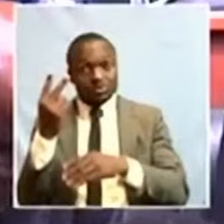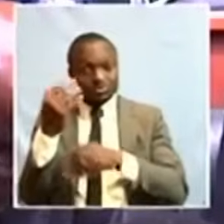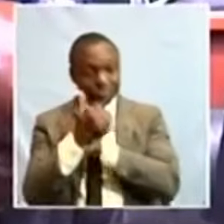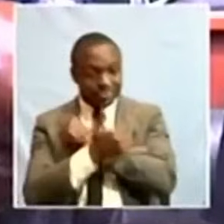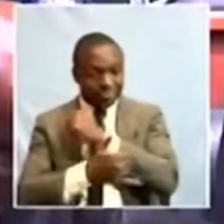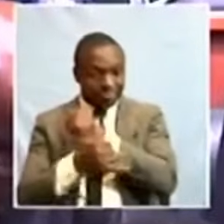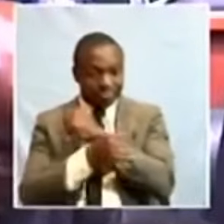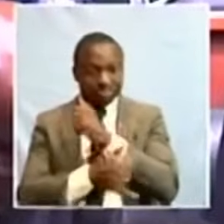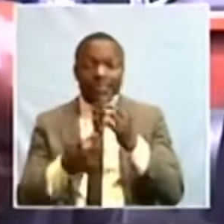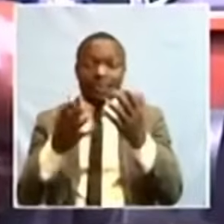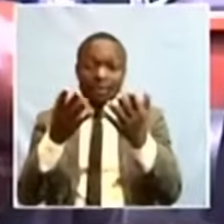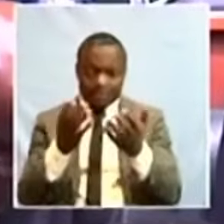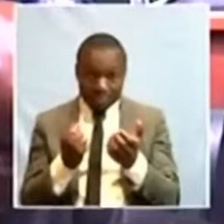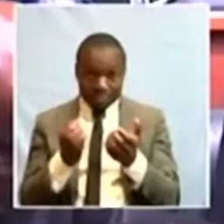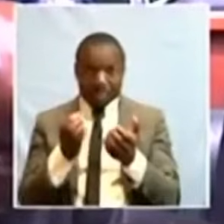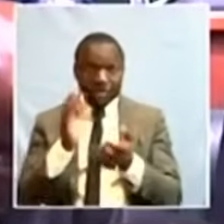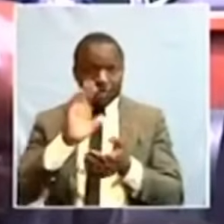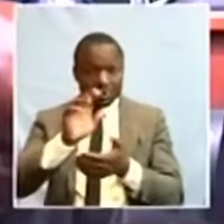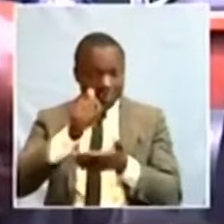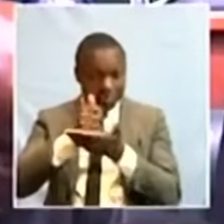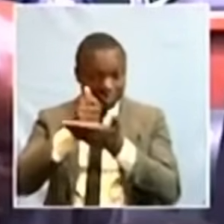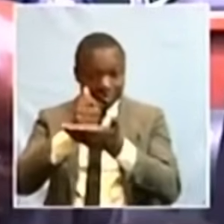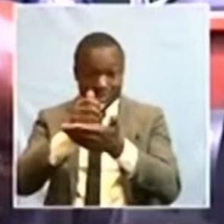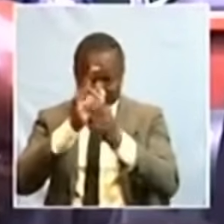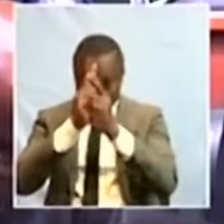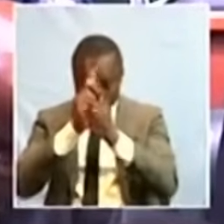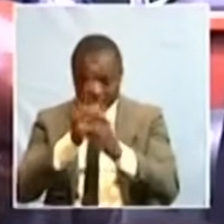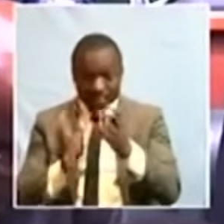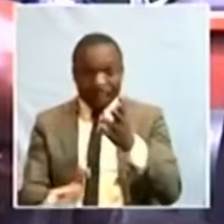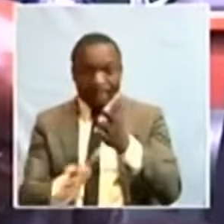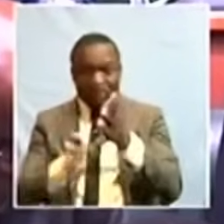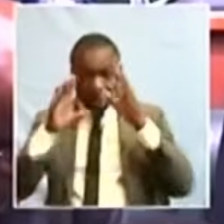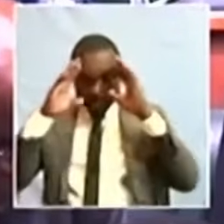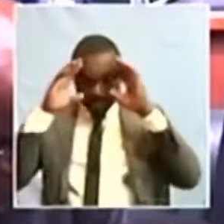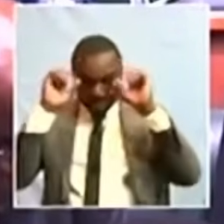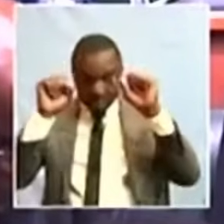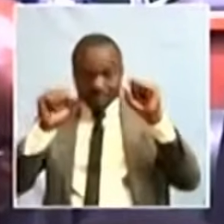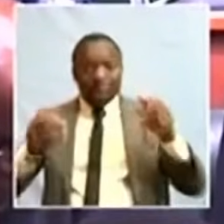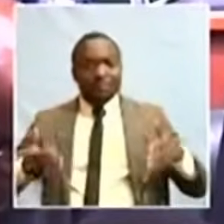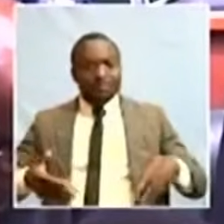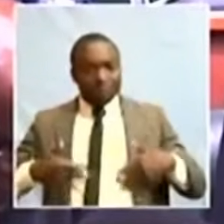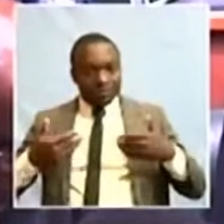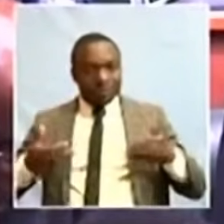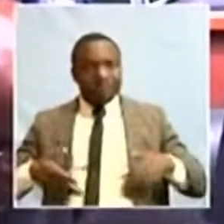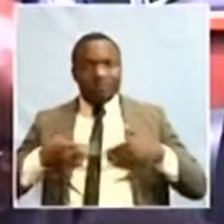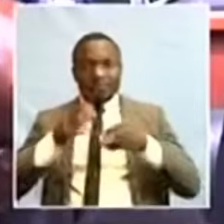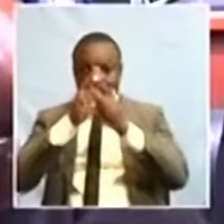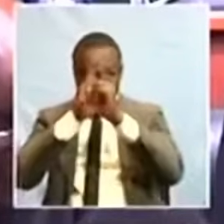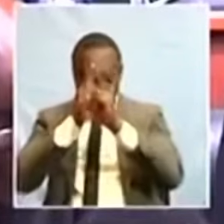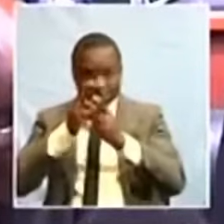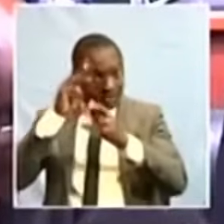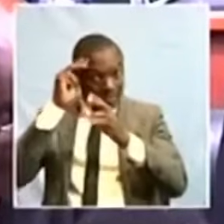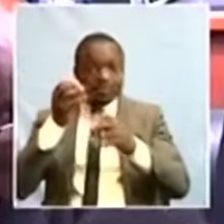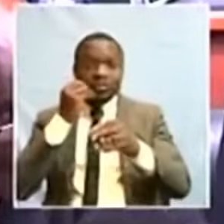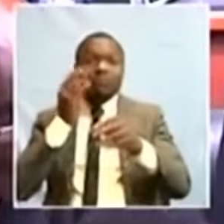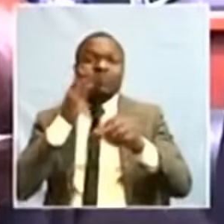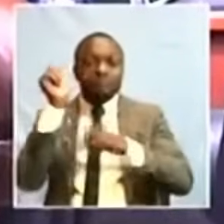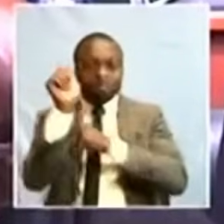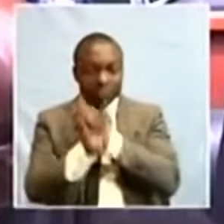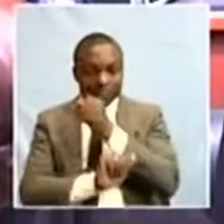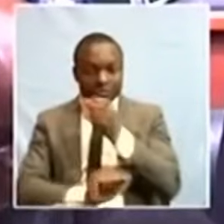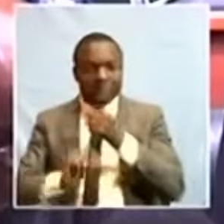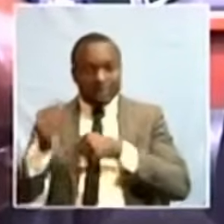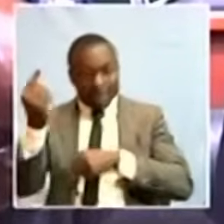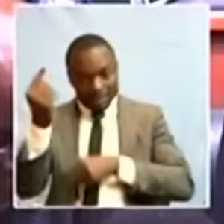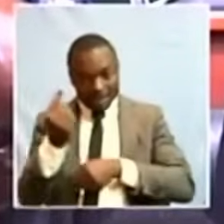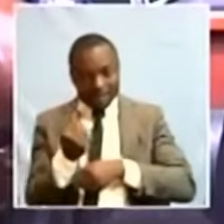I seek your intervention, I honor the Vice President, and I'm happy that the Minister of Home Affairs and Internal Security has just